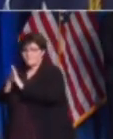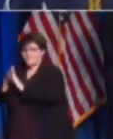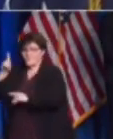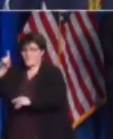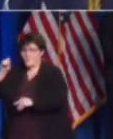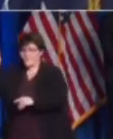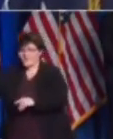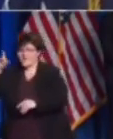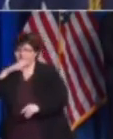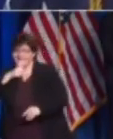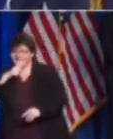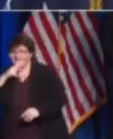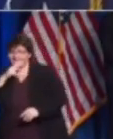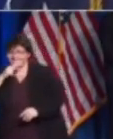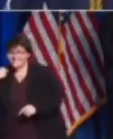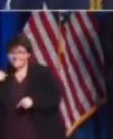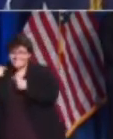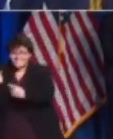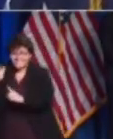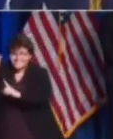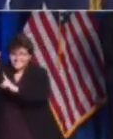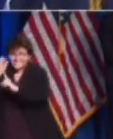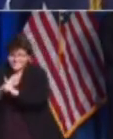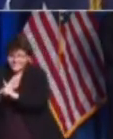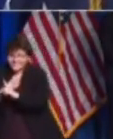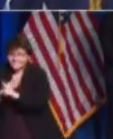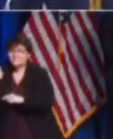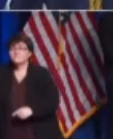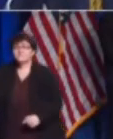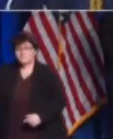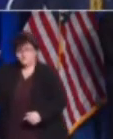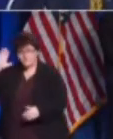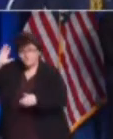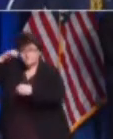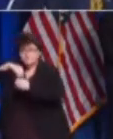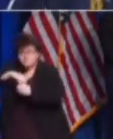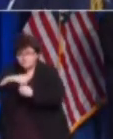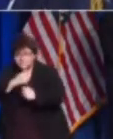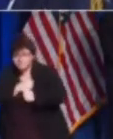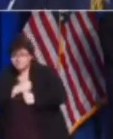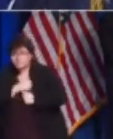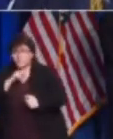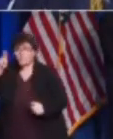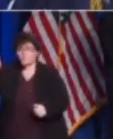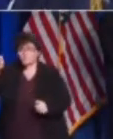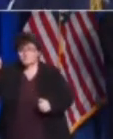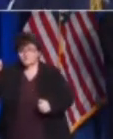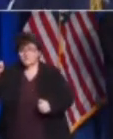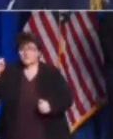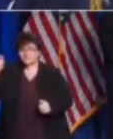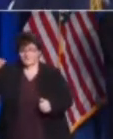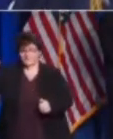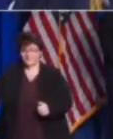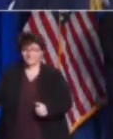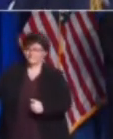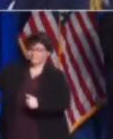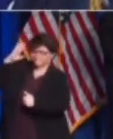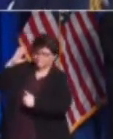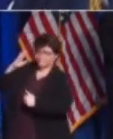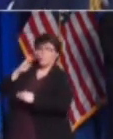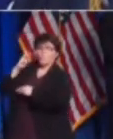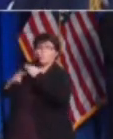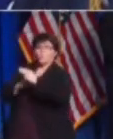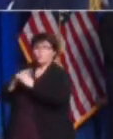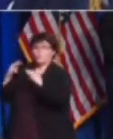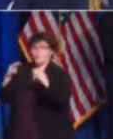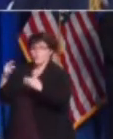6 months ago. She served in the United States Coast Guard in World War II. And